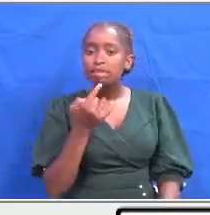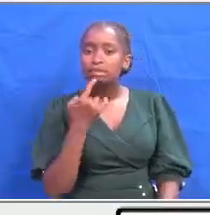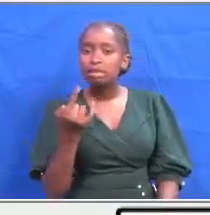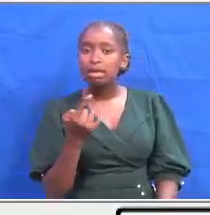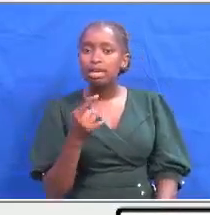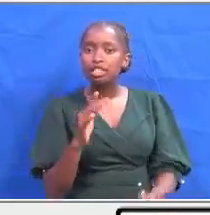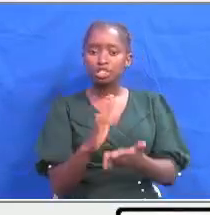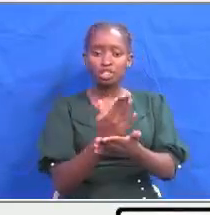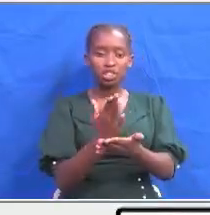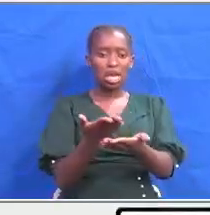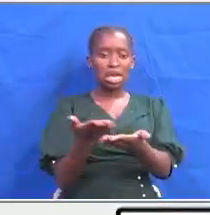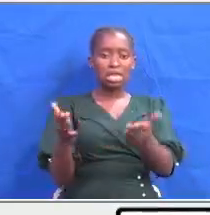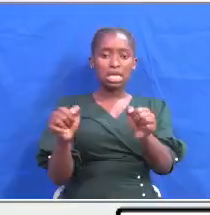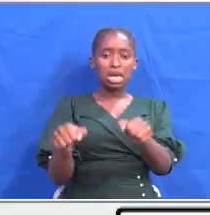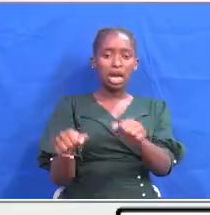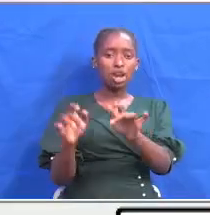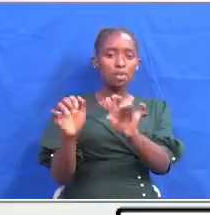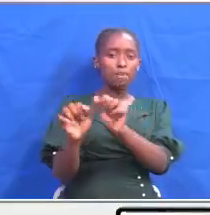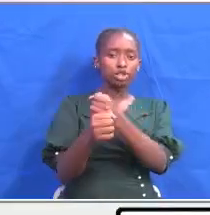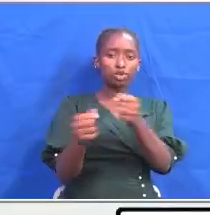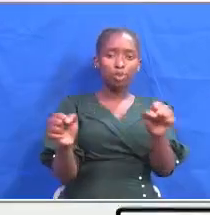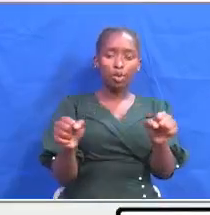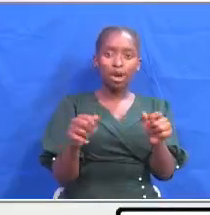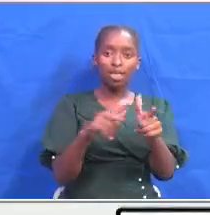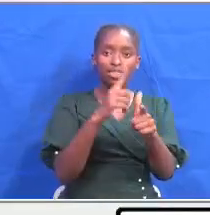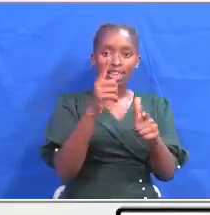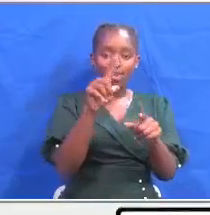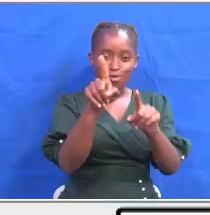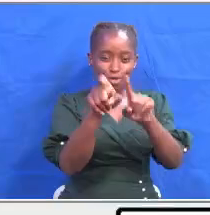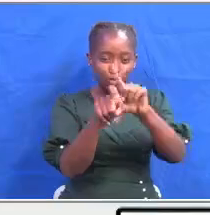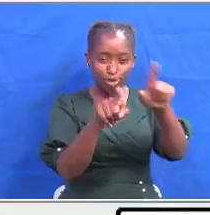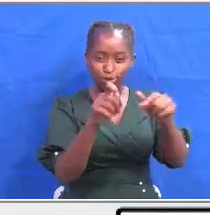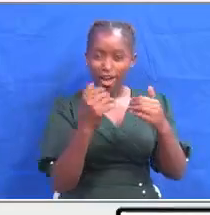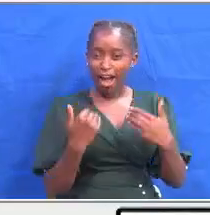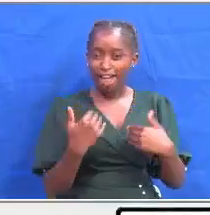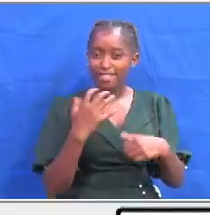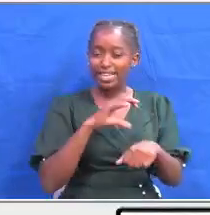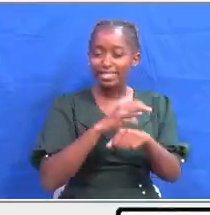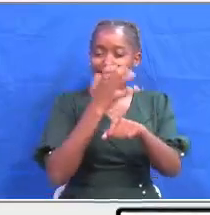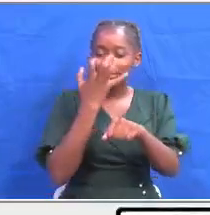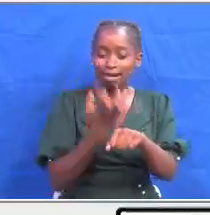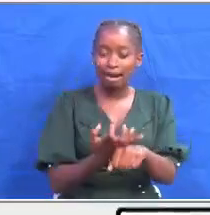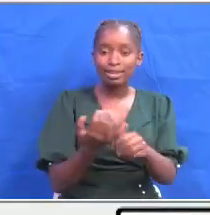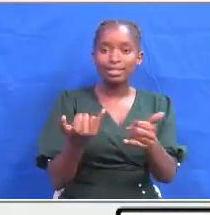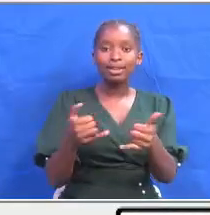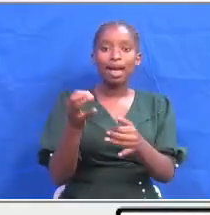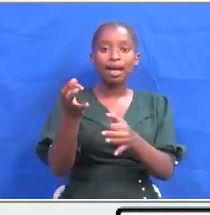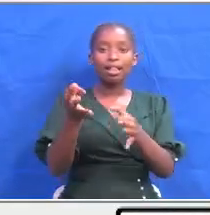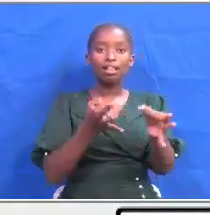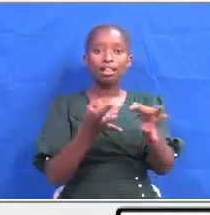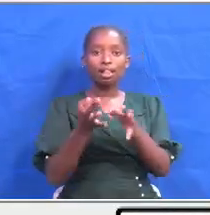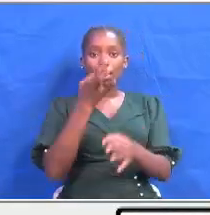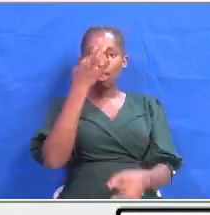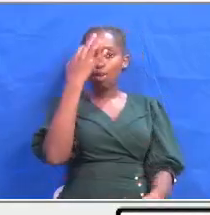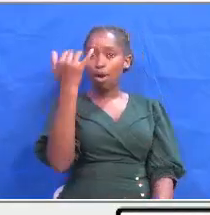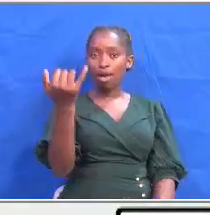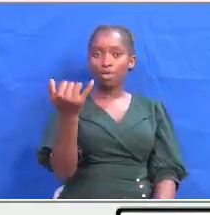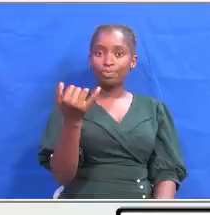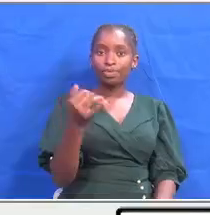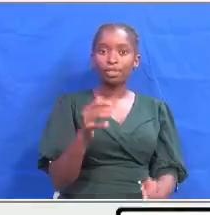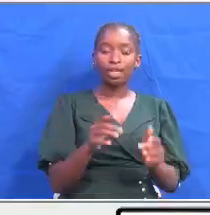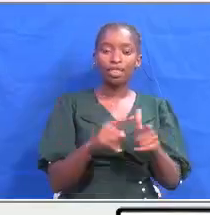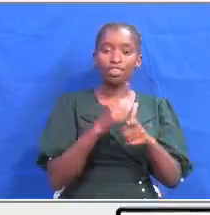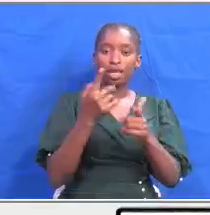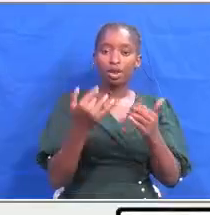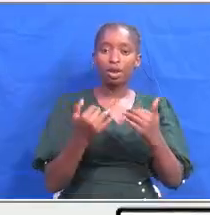cannot share anything? And so you'll be questioned so hard to explain why. And so now we